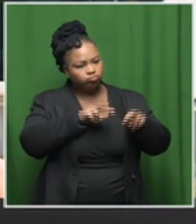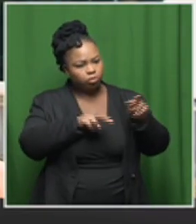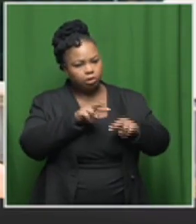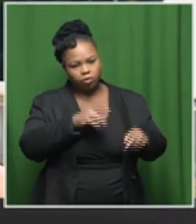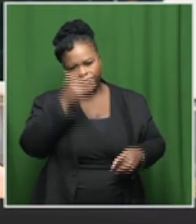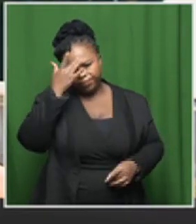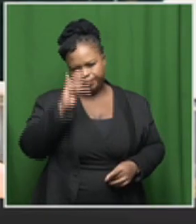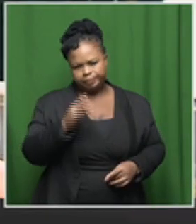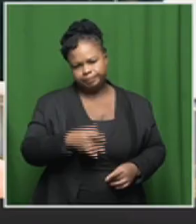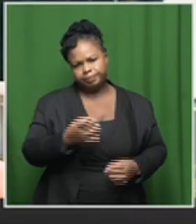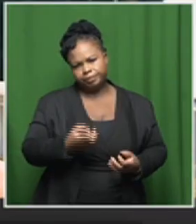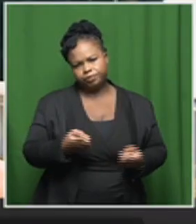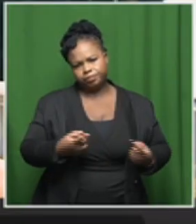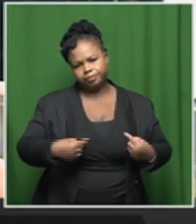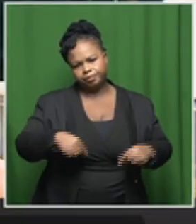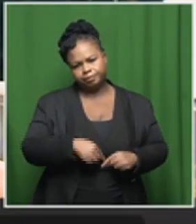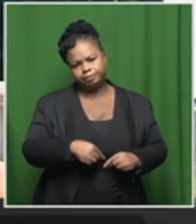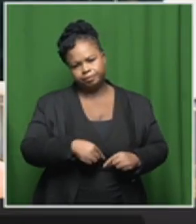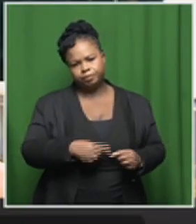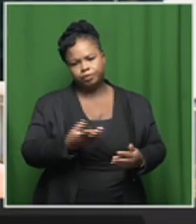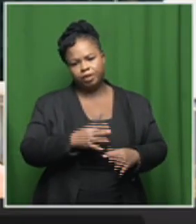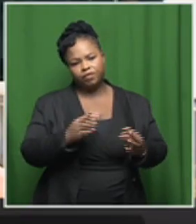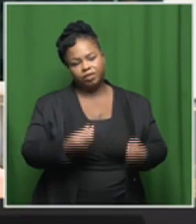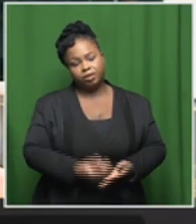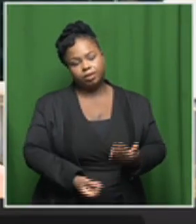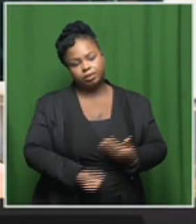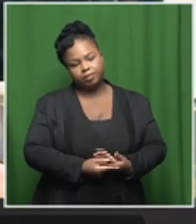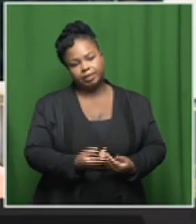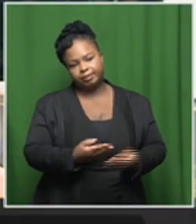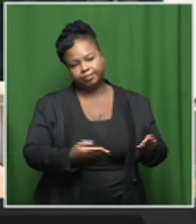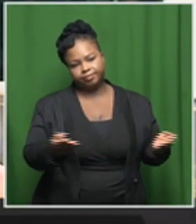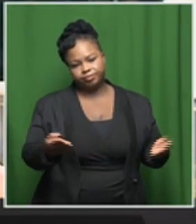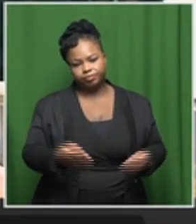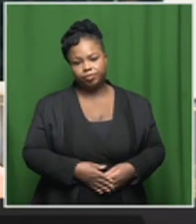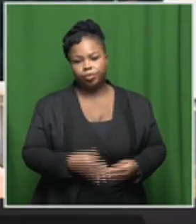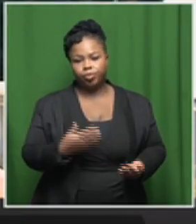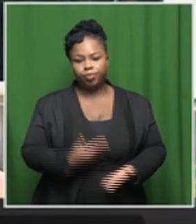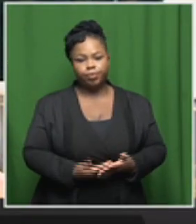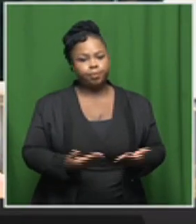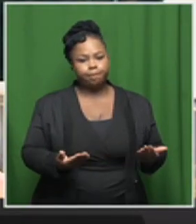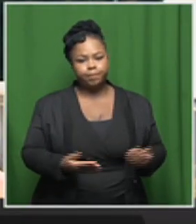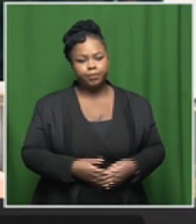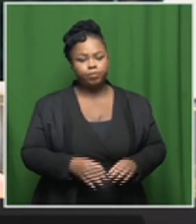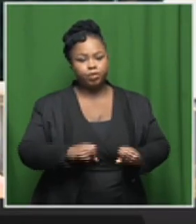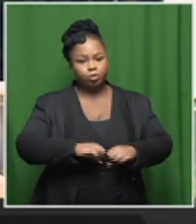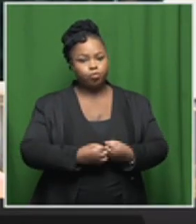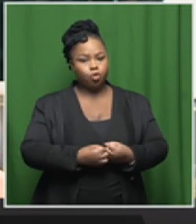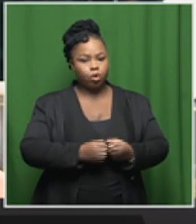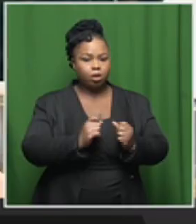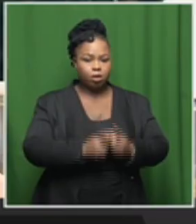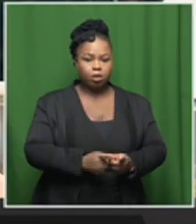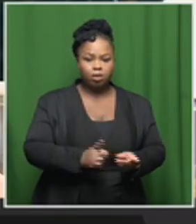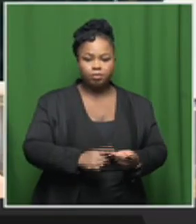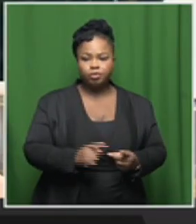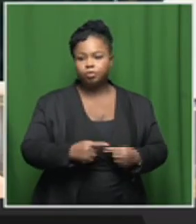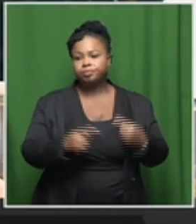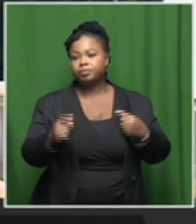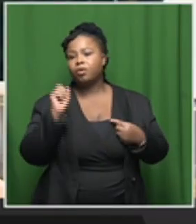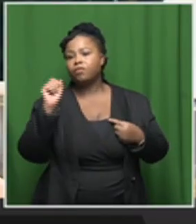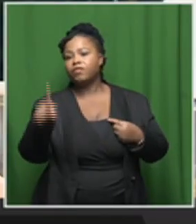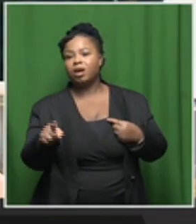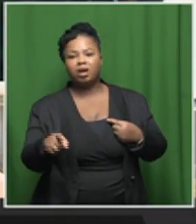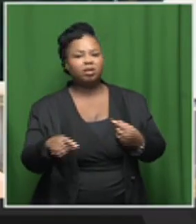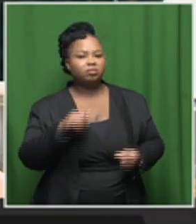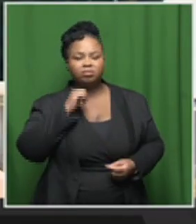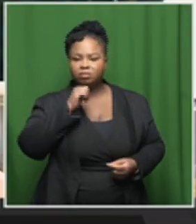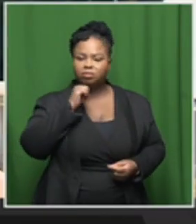in our equipment that actually senses what happens on fibers. So I can sense a fiber being broken. I can sense the distance that fiber has been